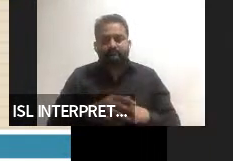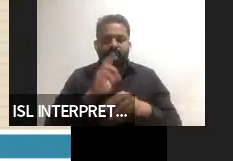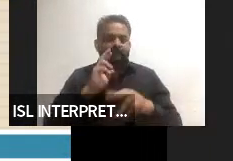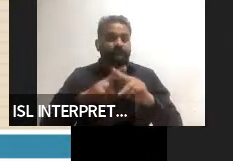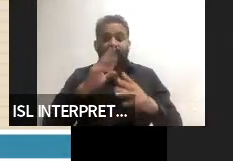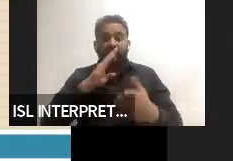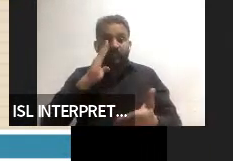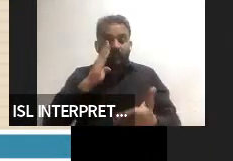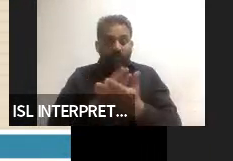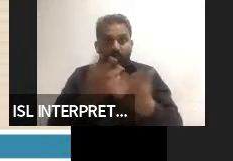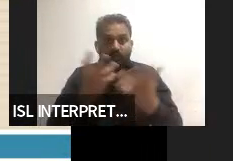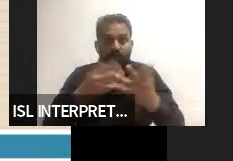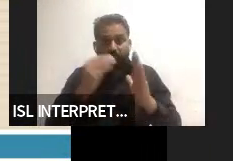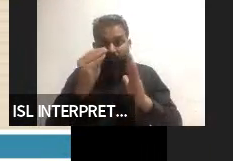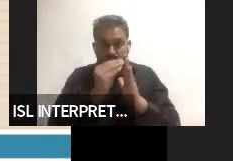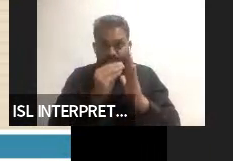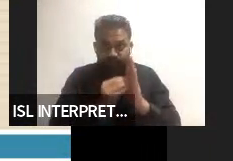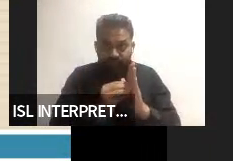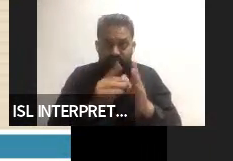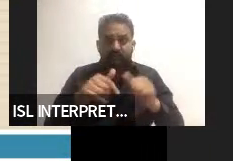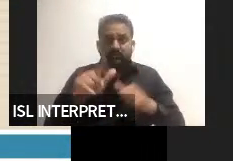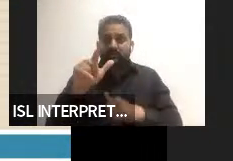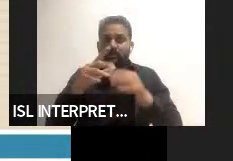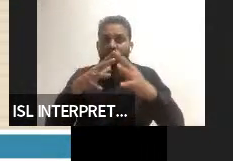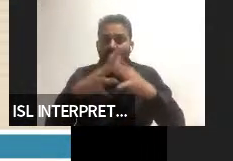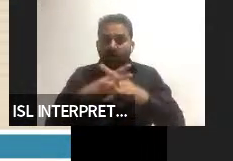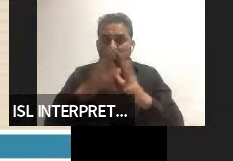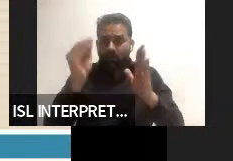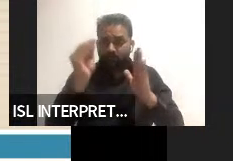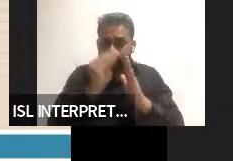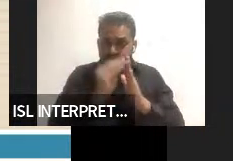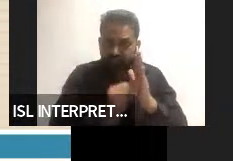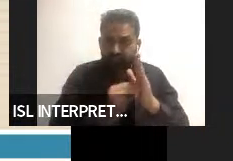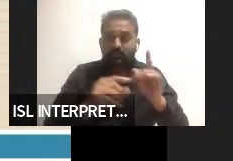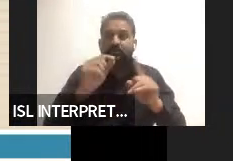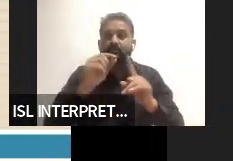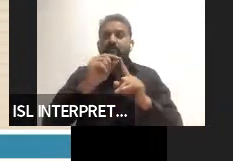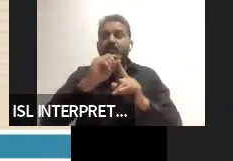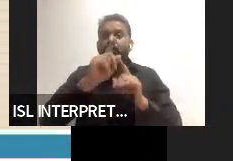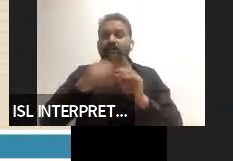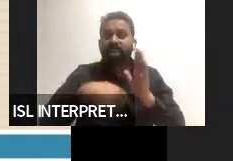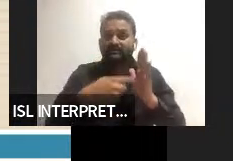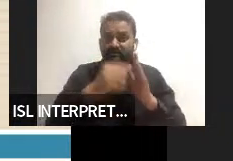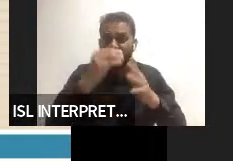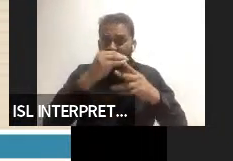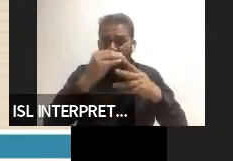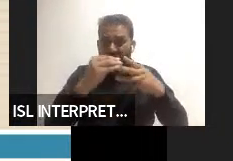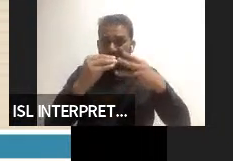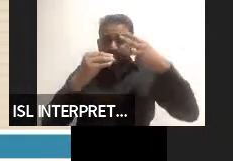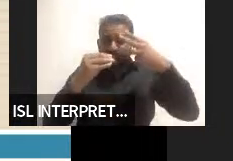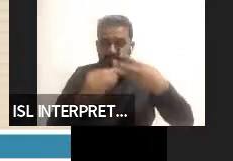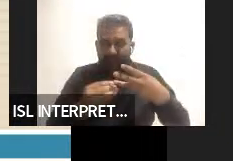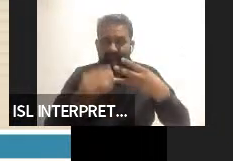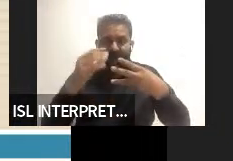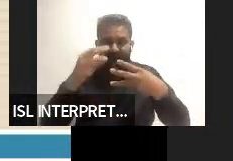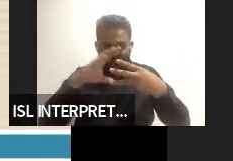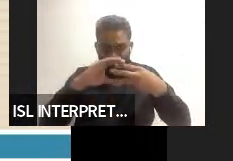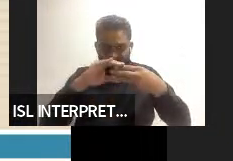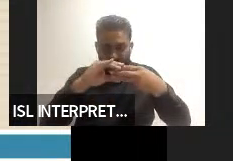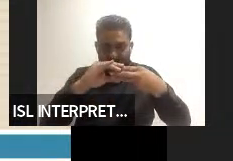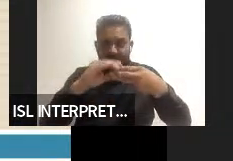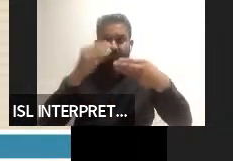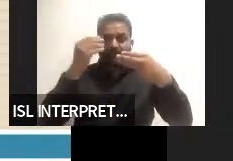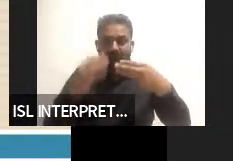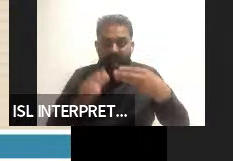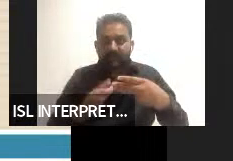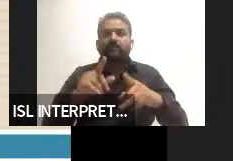facts, law, and then policy, then this is your sequence. Once you adopt that sequence, see